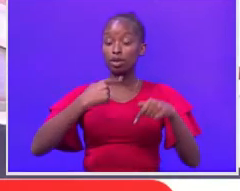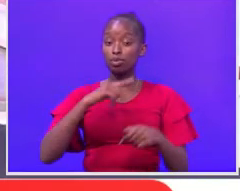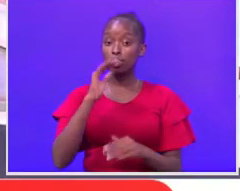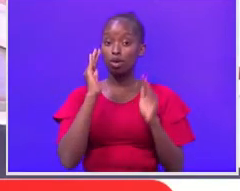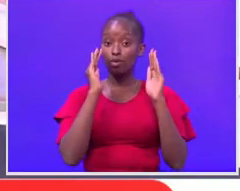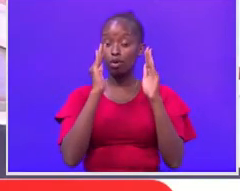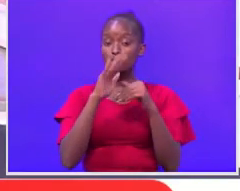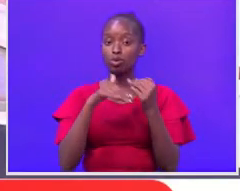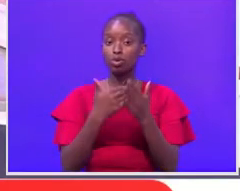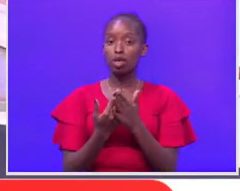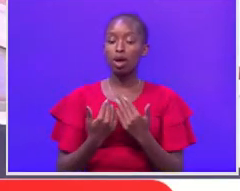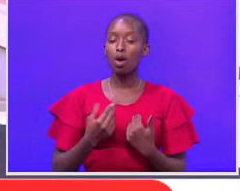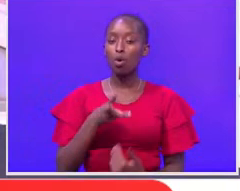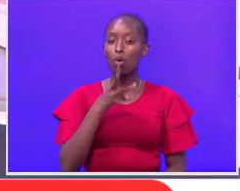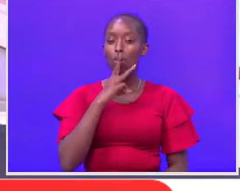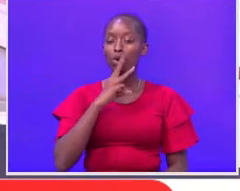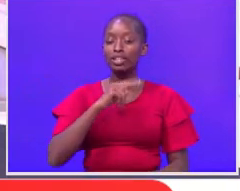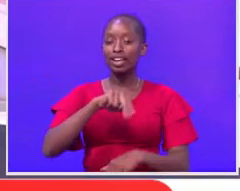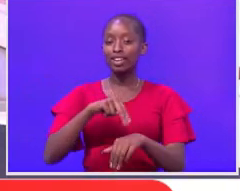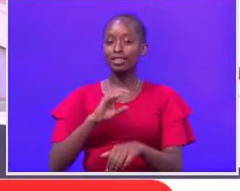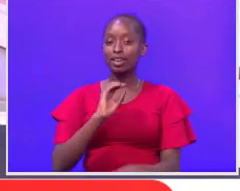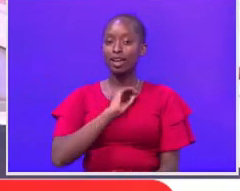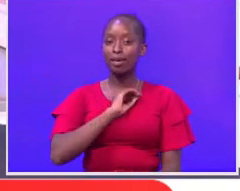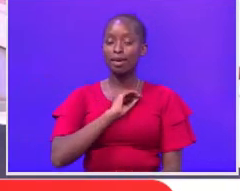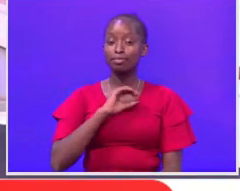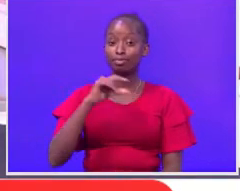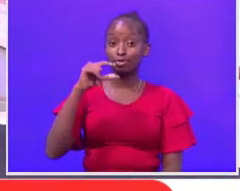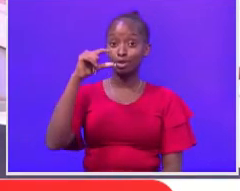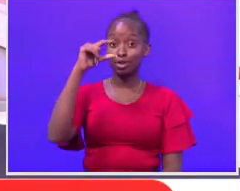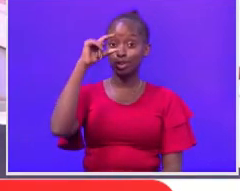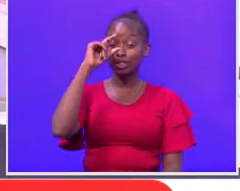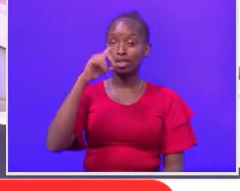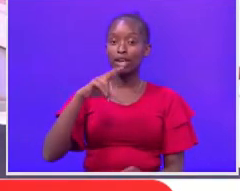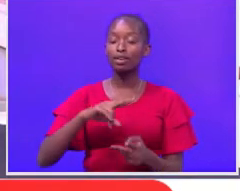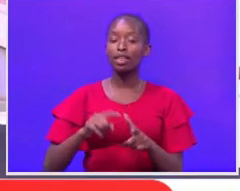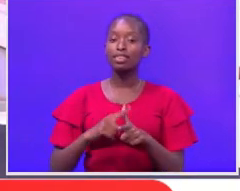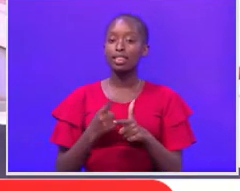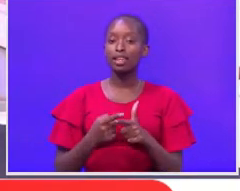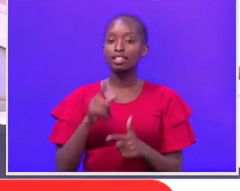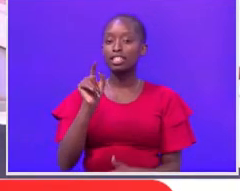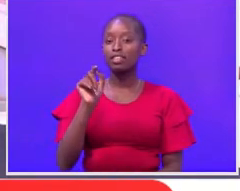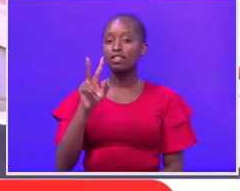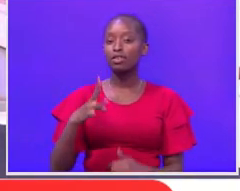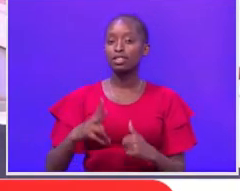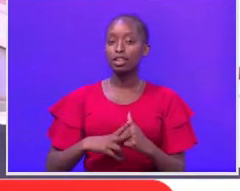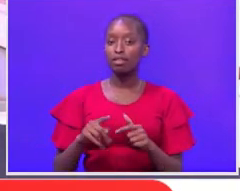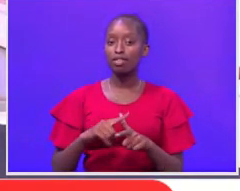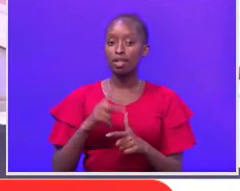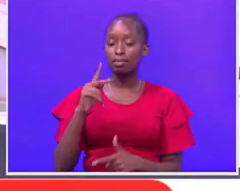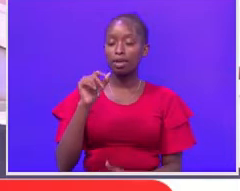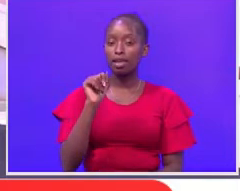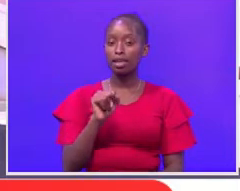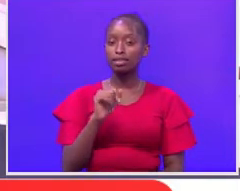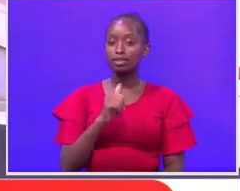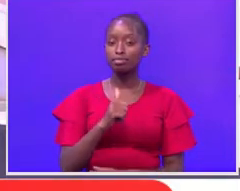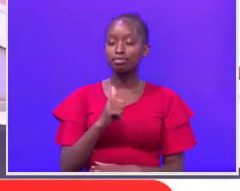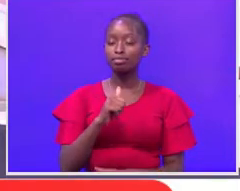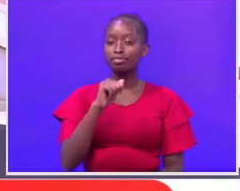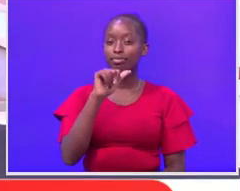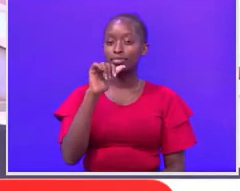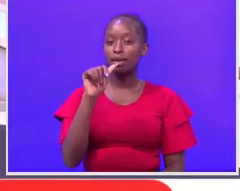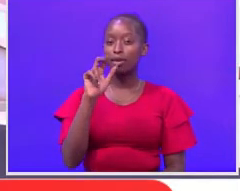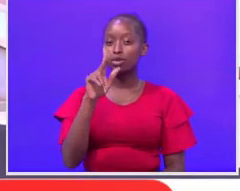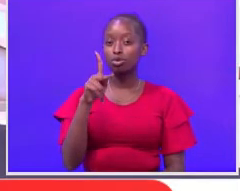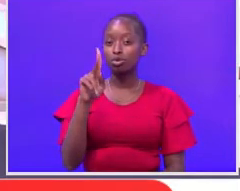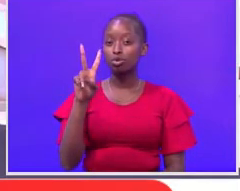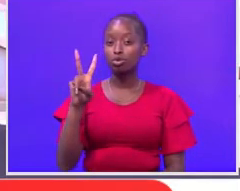waters of our nation. At George Maringa underscore, at TV47 News, at PS underscore Betsy Njagi,